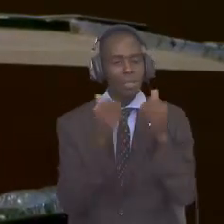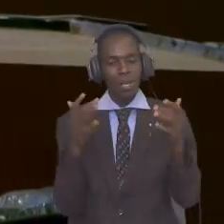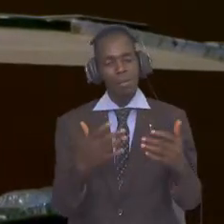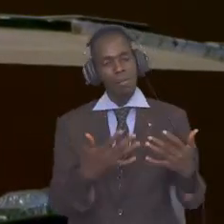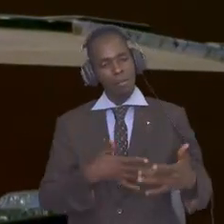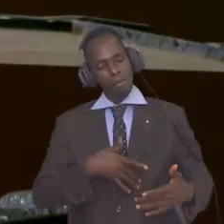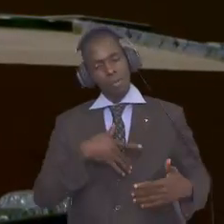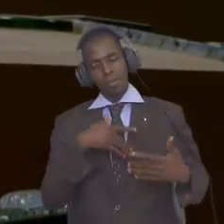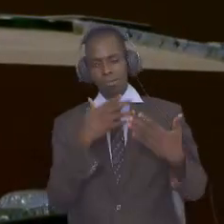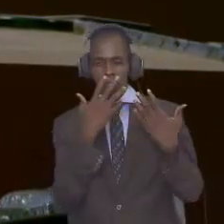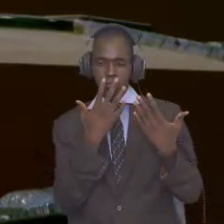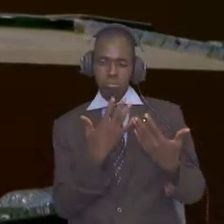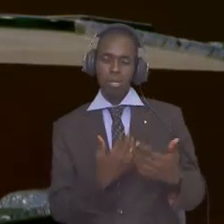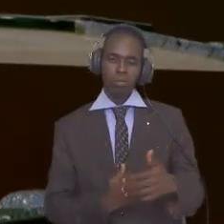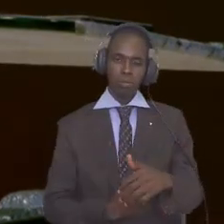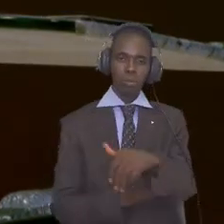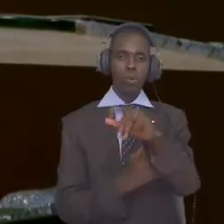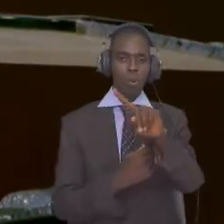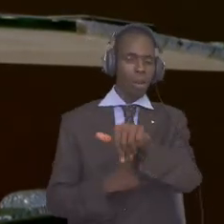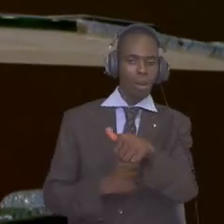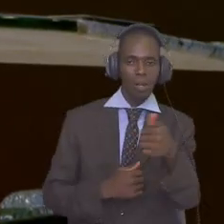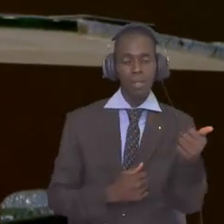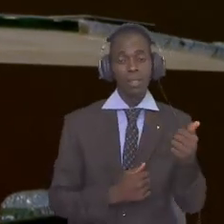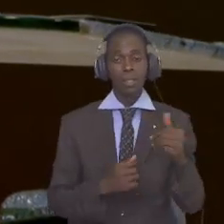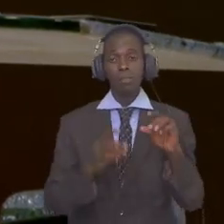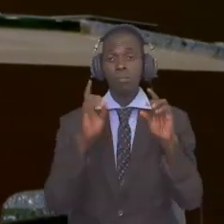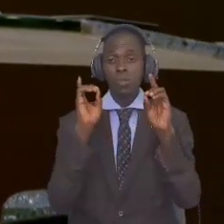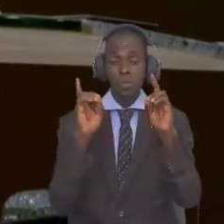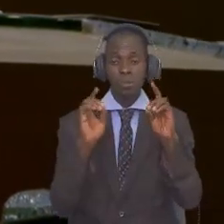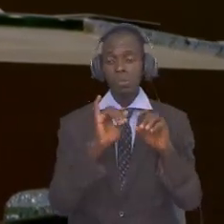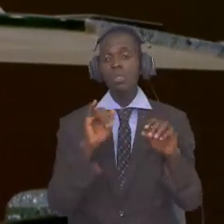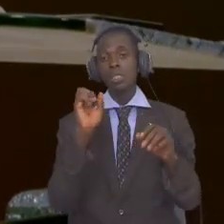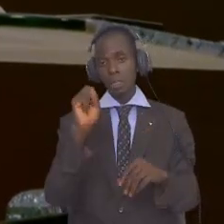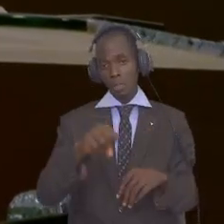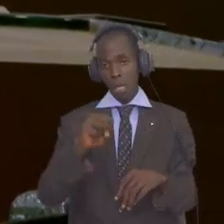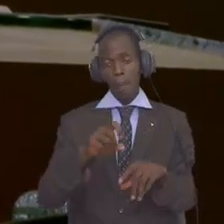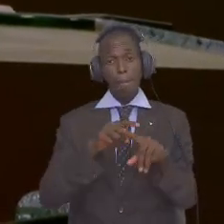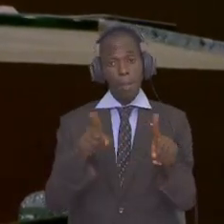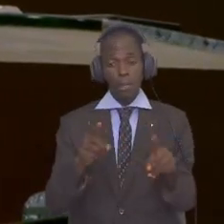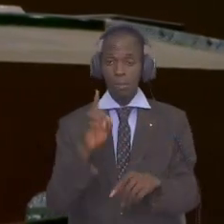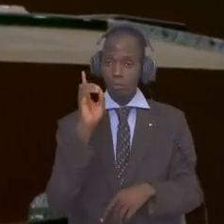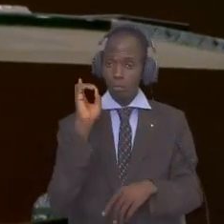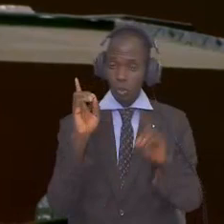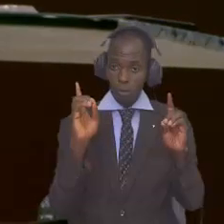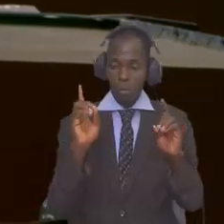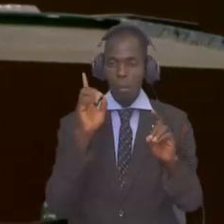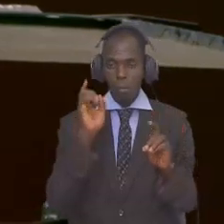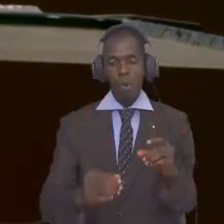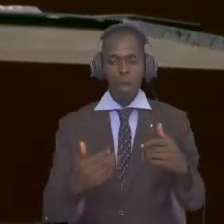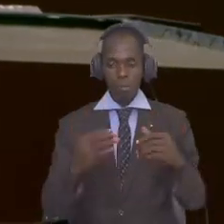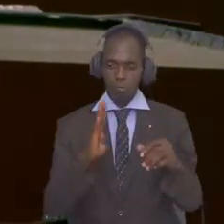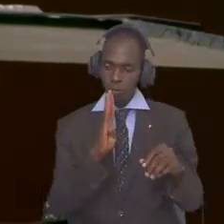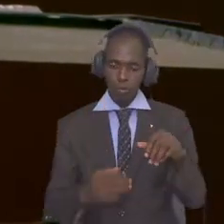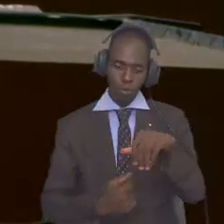sympathizing and supporting each other. Doctrine, yes, but the doctrine should produce proper